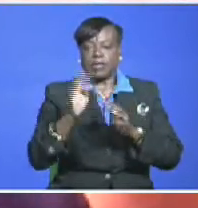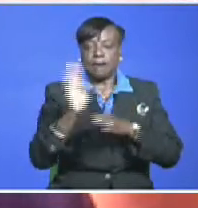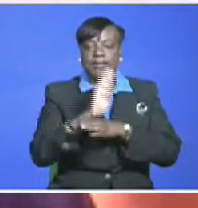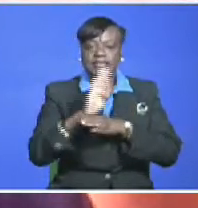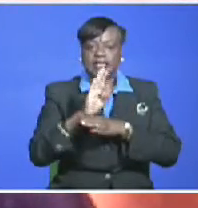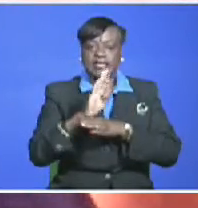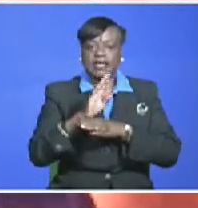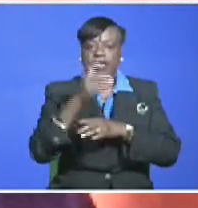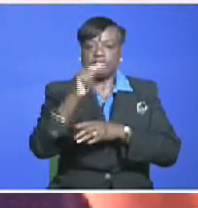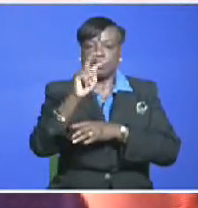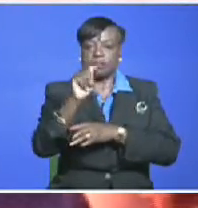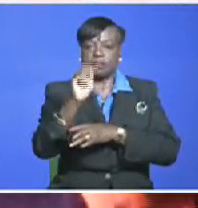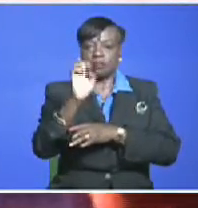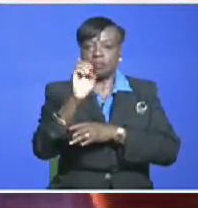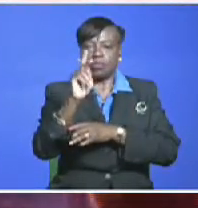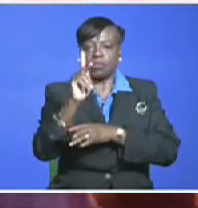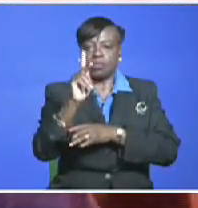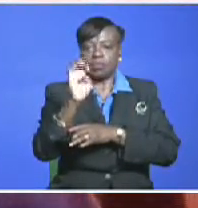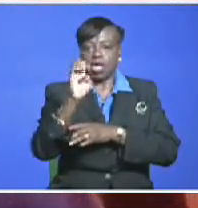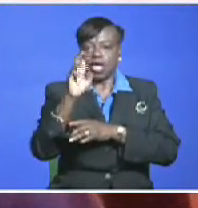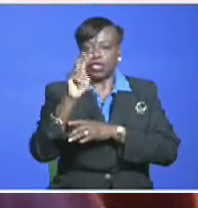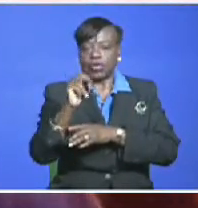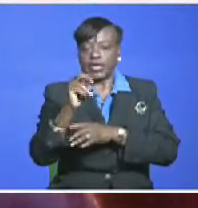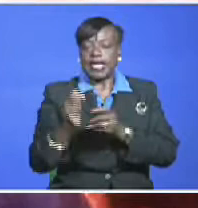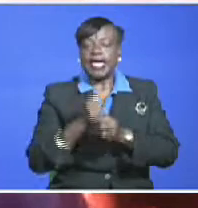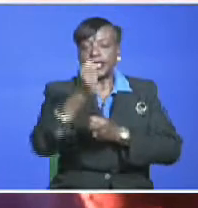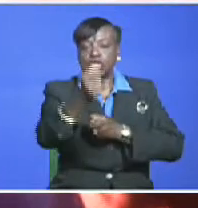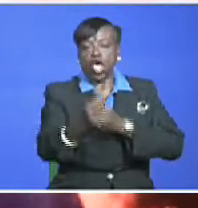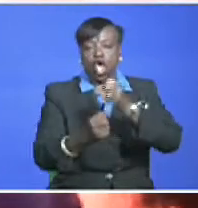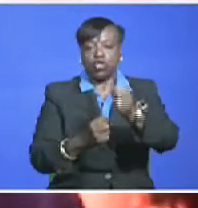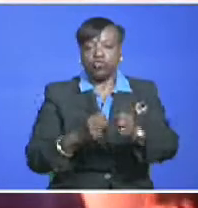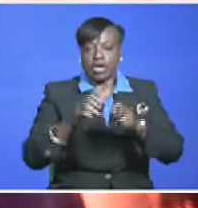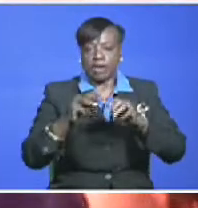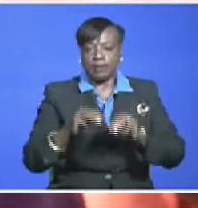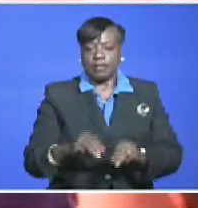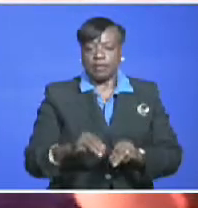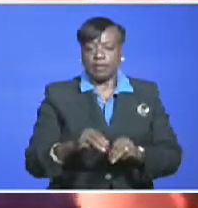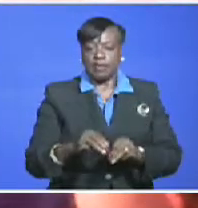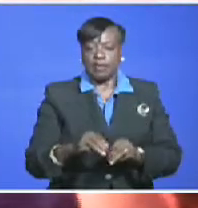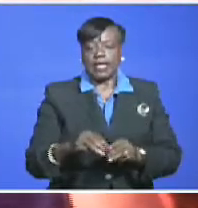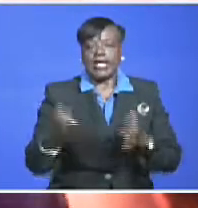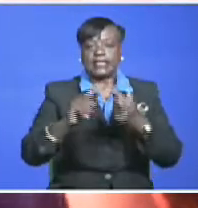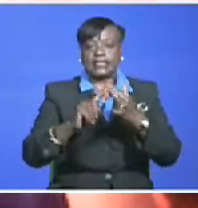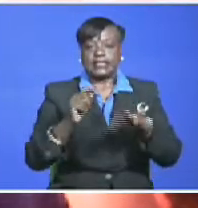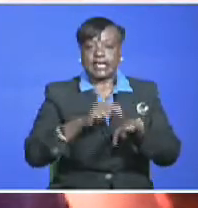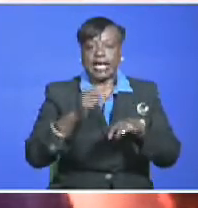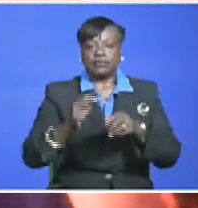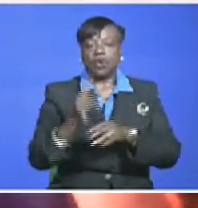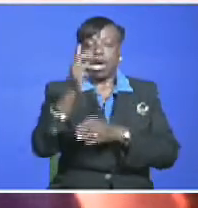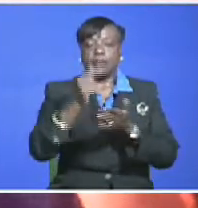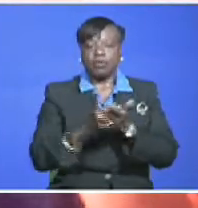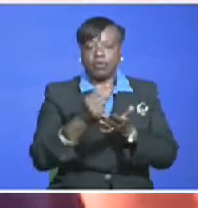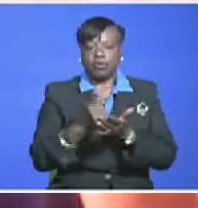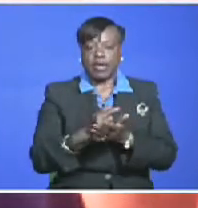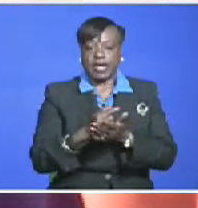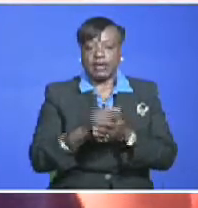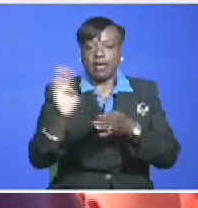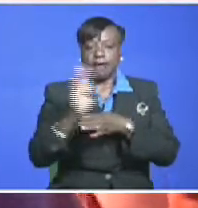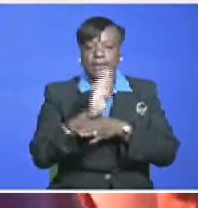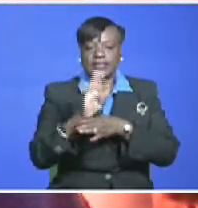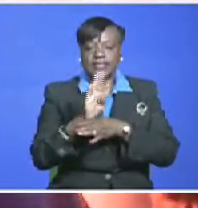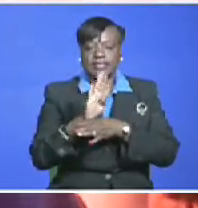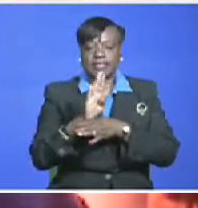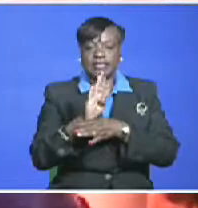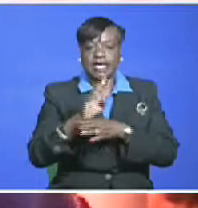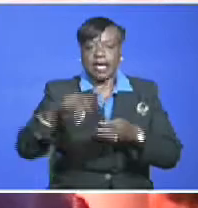is more efficient than traditional forms of ownership. We just think it's time to upgrade businesses